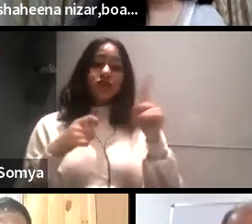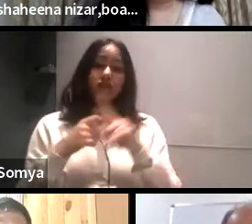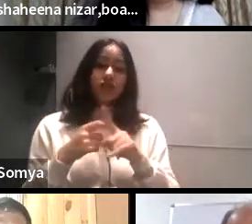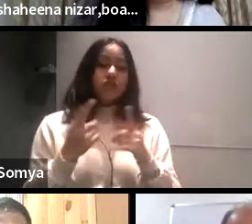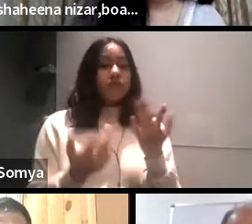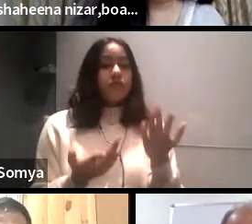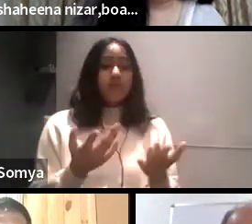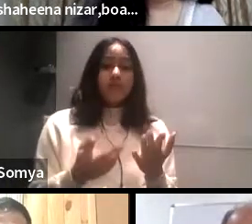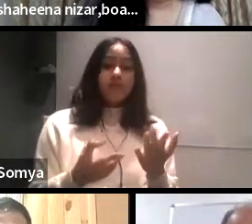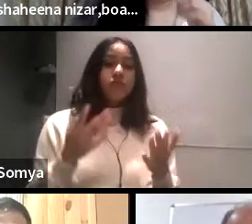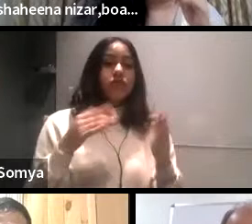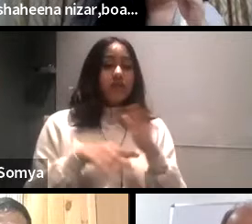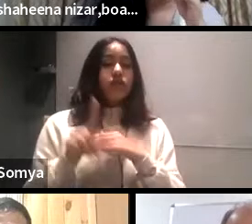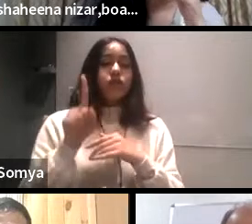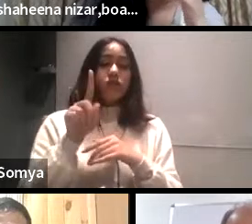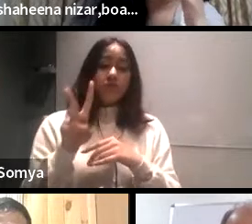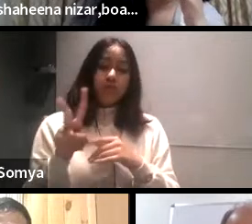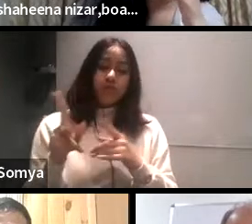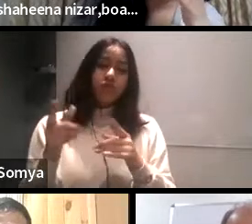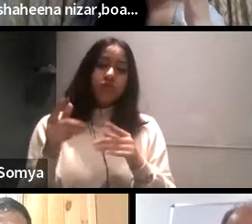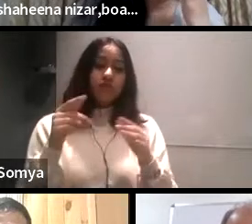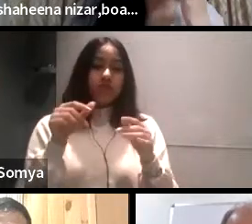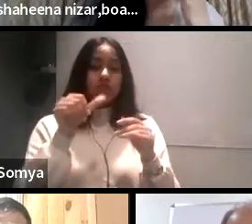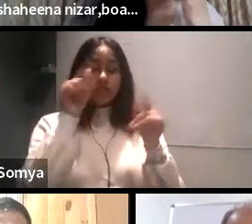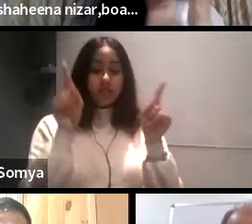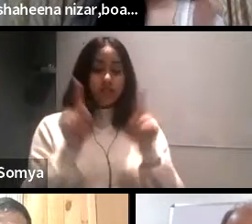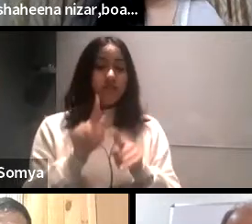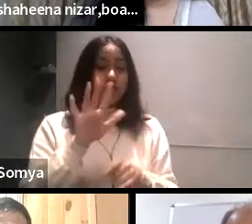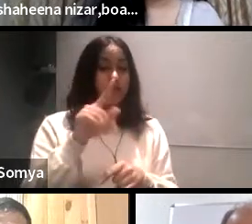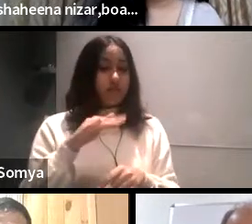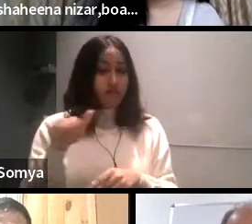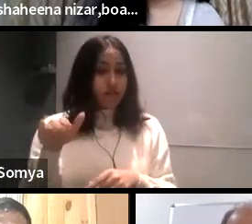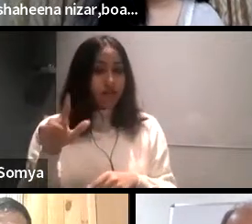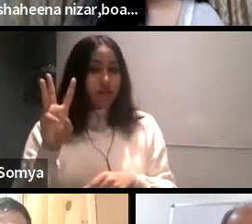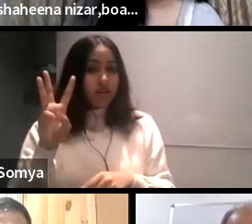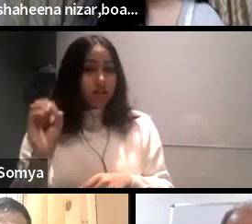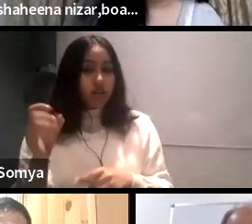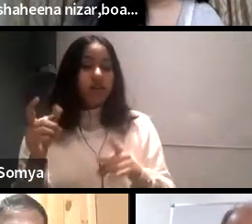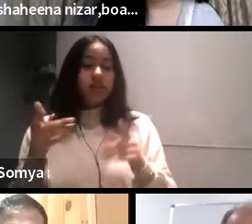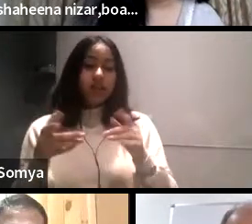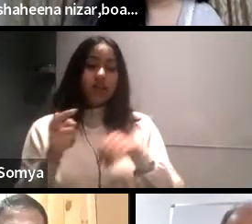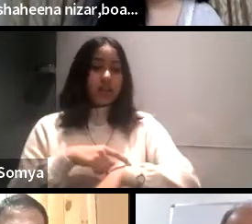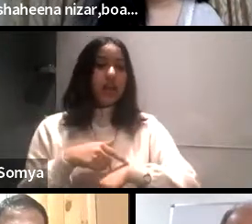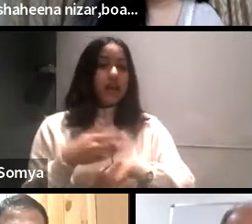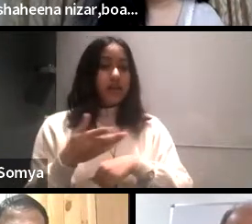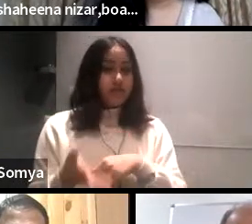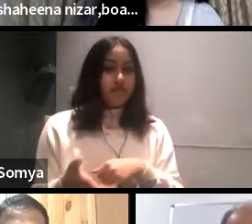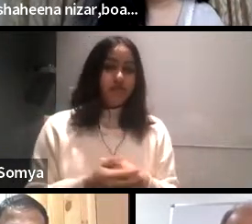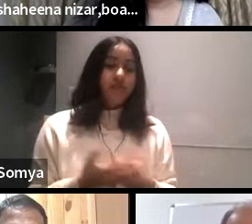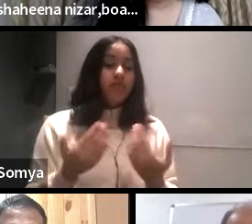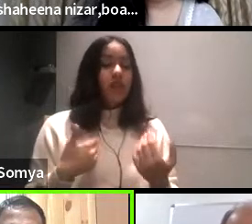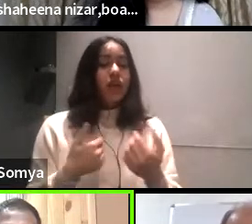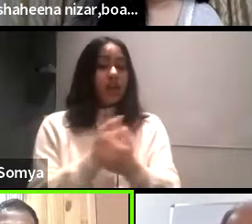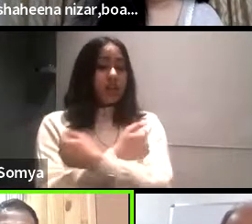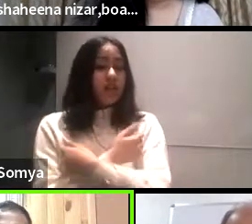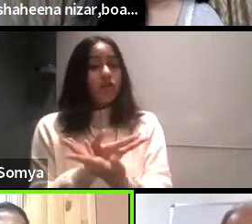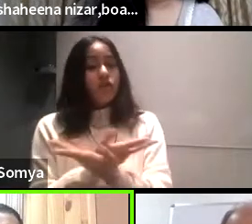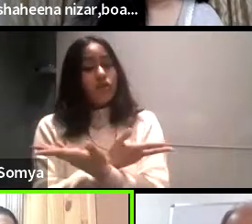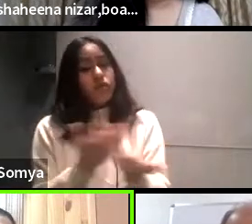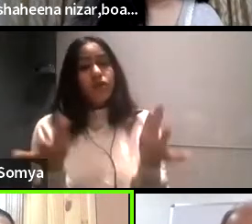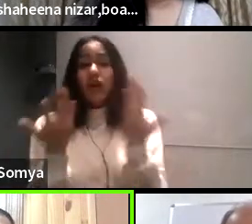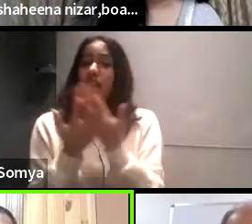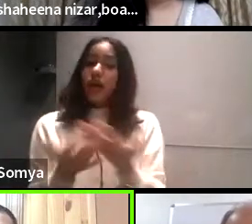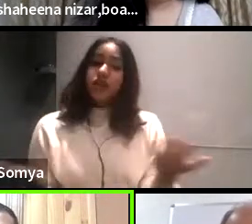noon at London time and 5:30 p.m. Indian time. And I would love that. And I will also encourage any